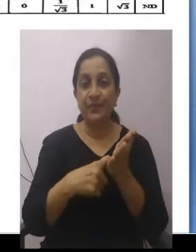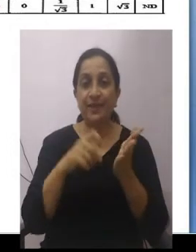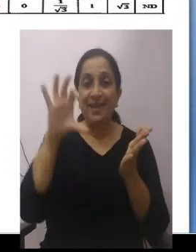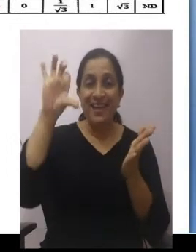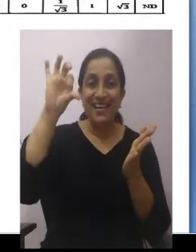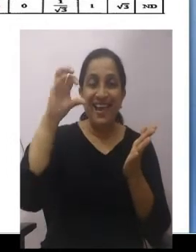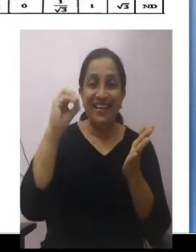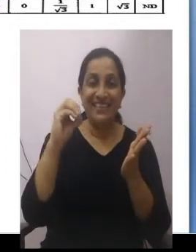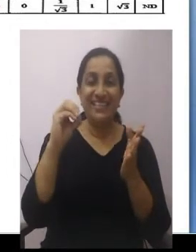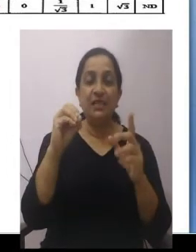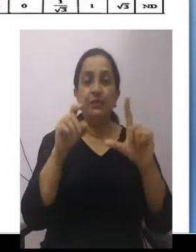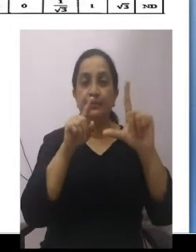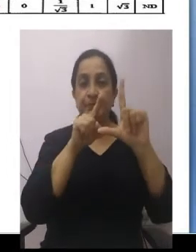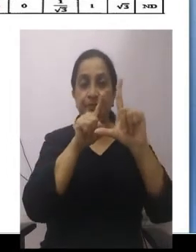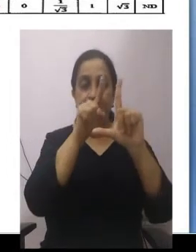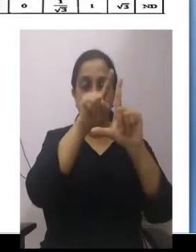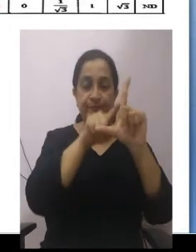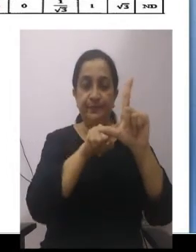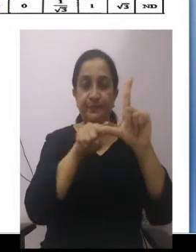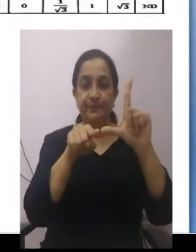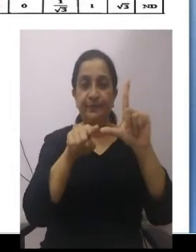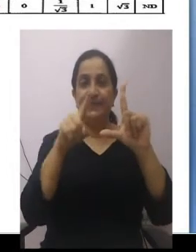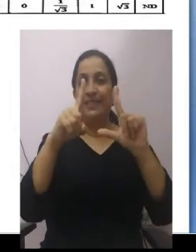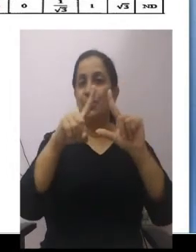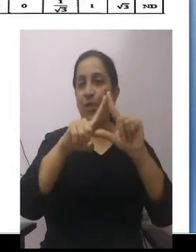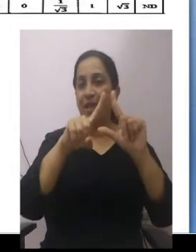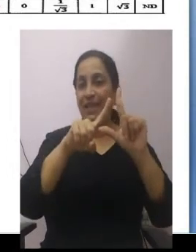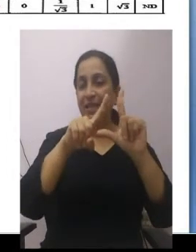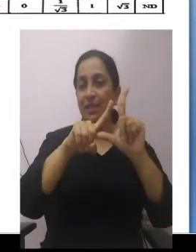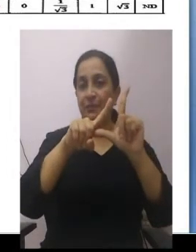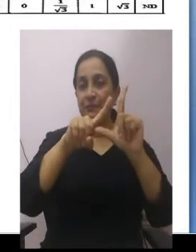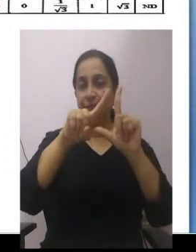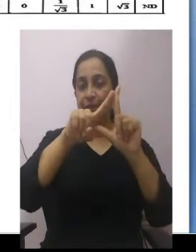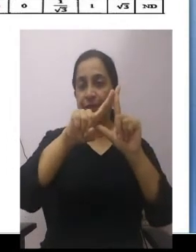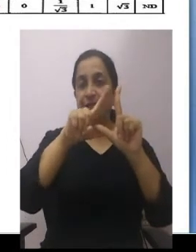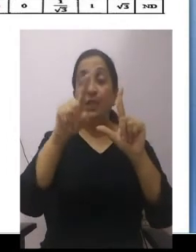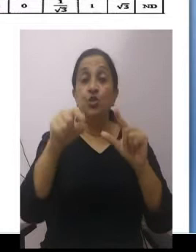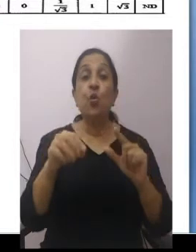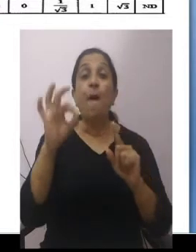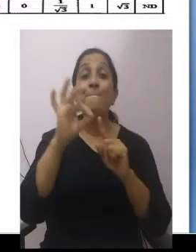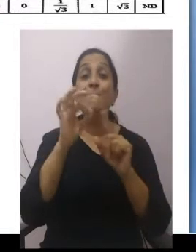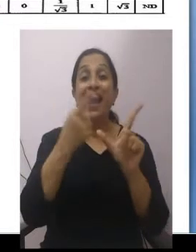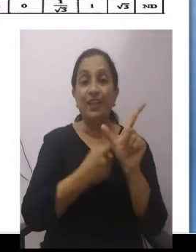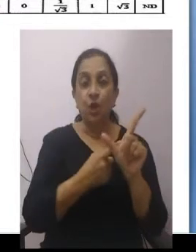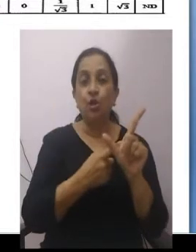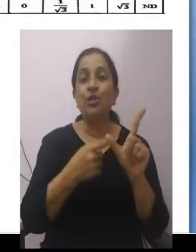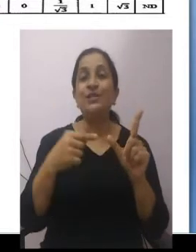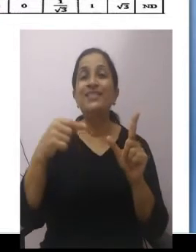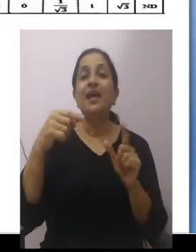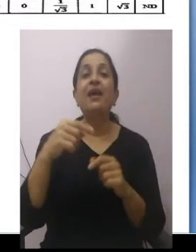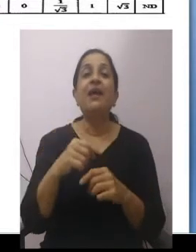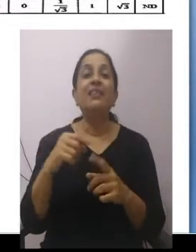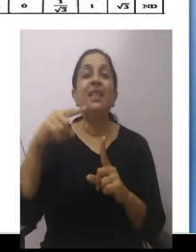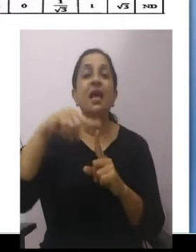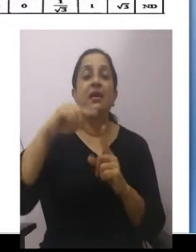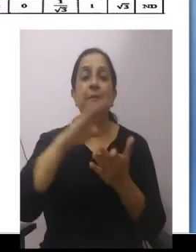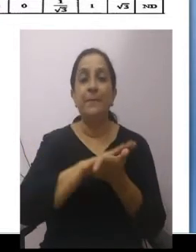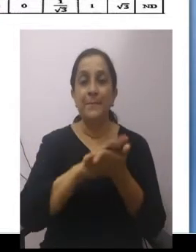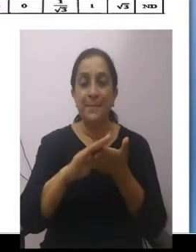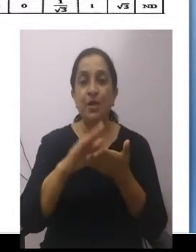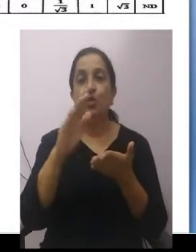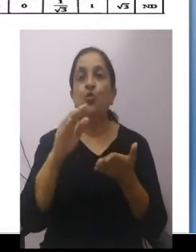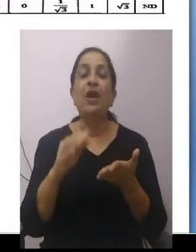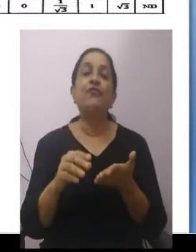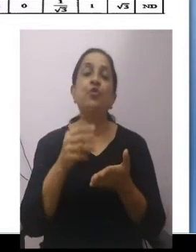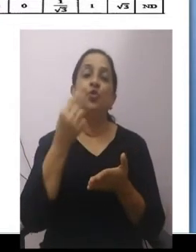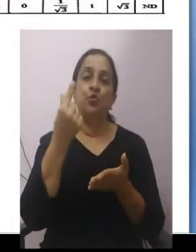theta, and the basic size of the Pythagoras triangle, which is 3, 4, 5, that is